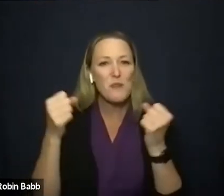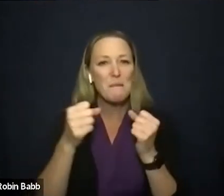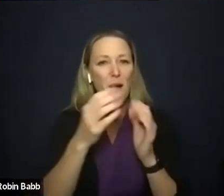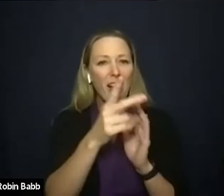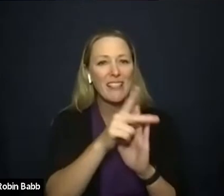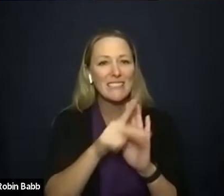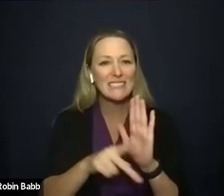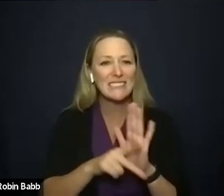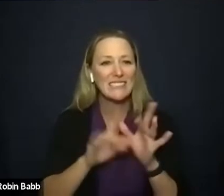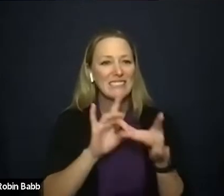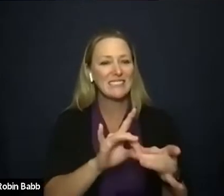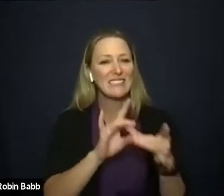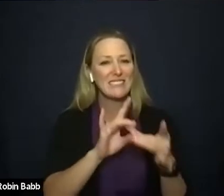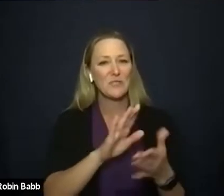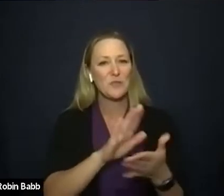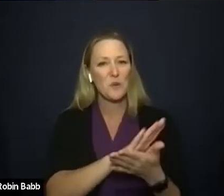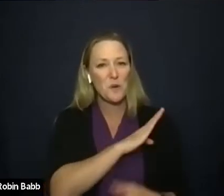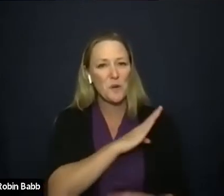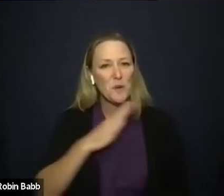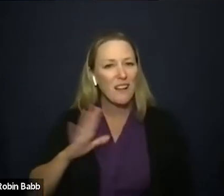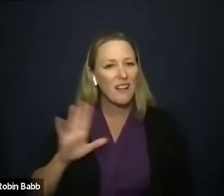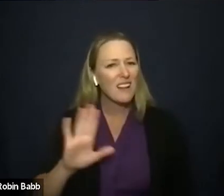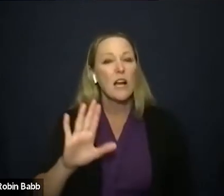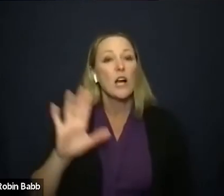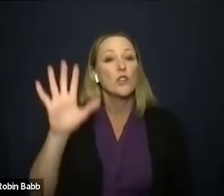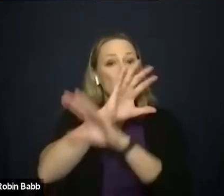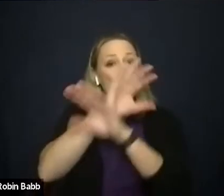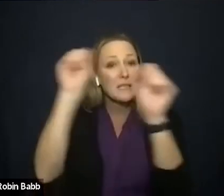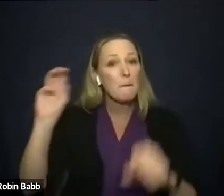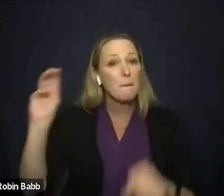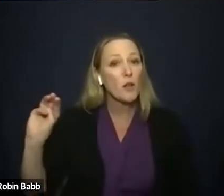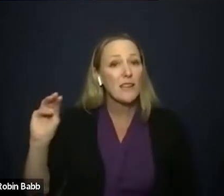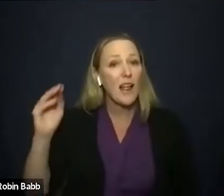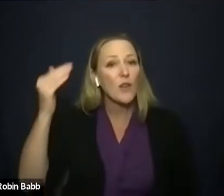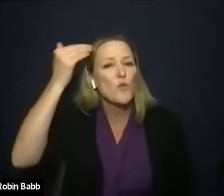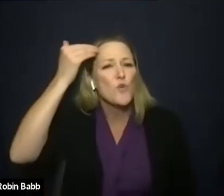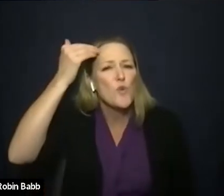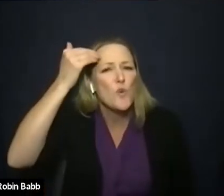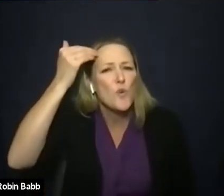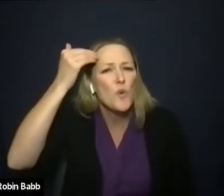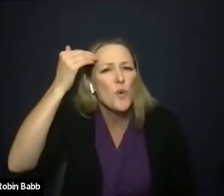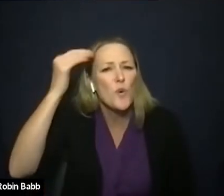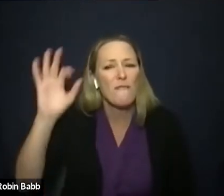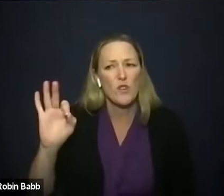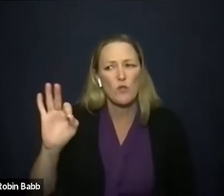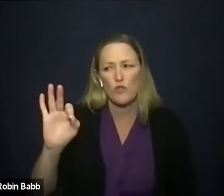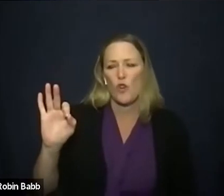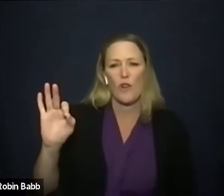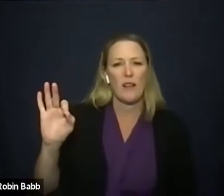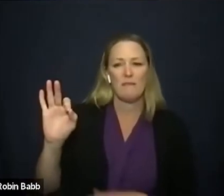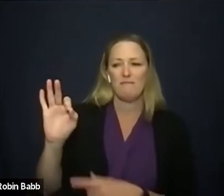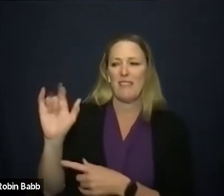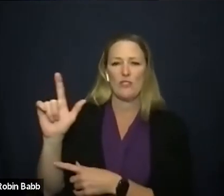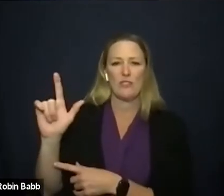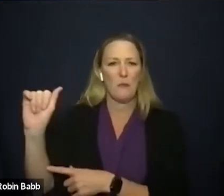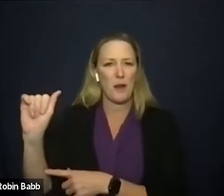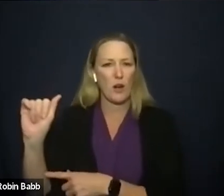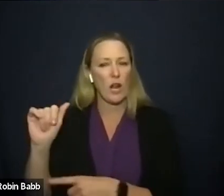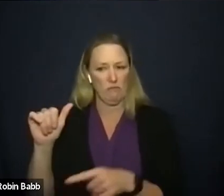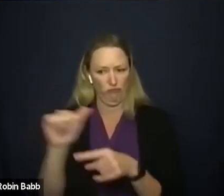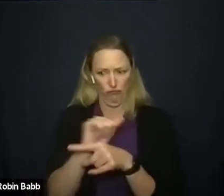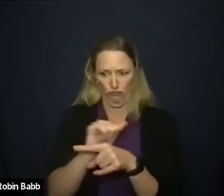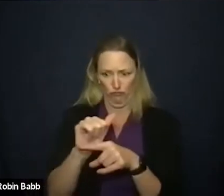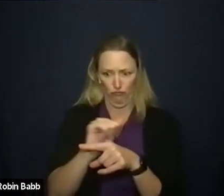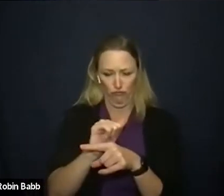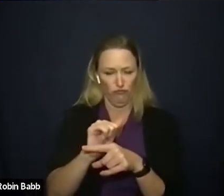this superintendent maldonado was aware that future leaders of america were training students as one of the futures leaders of